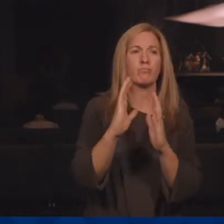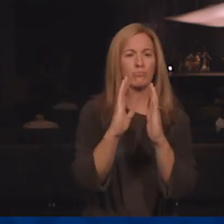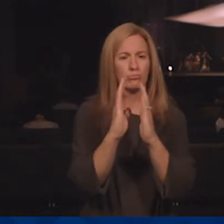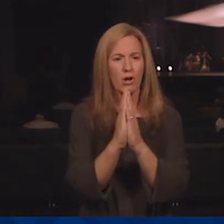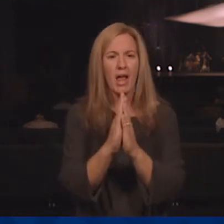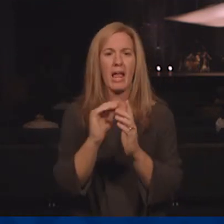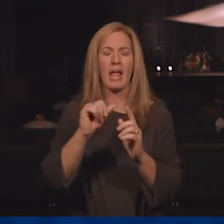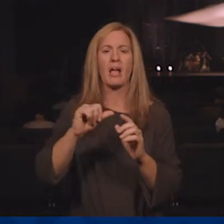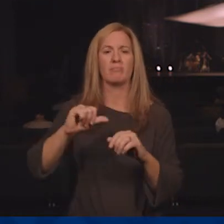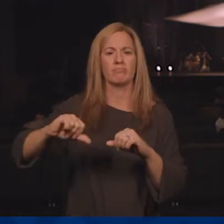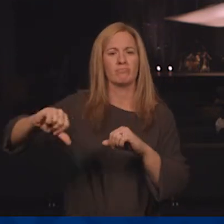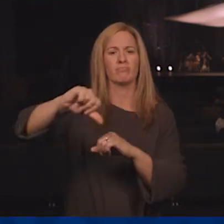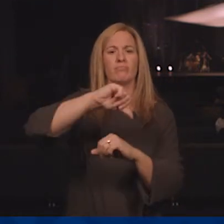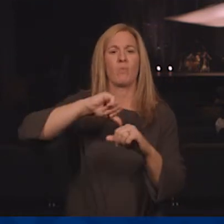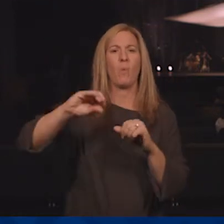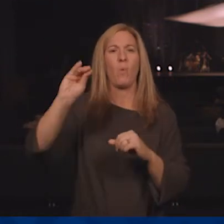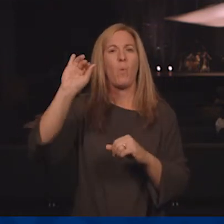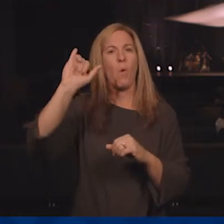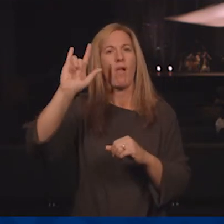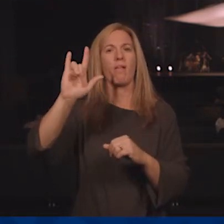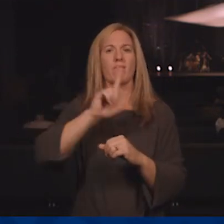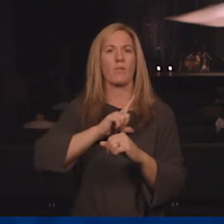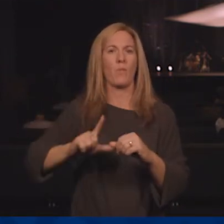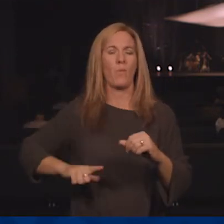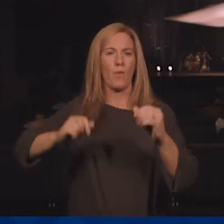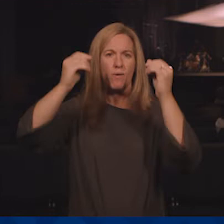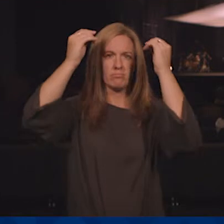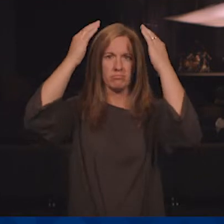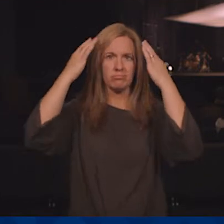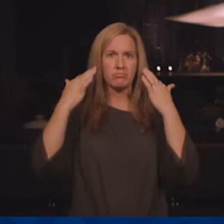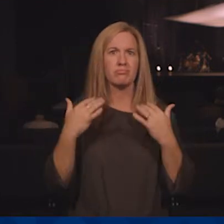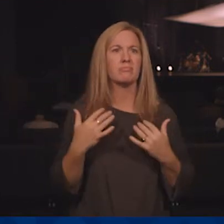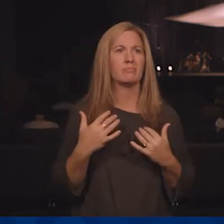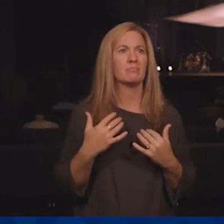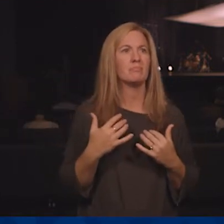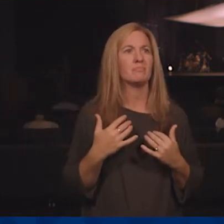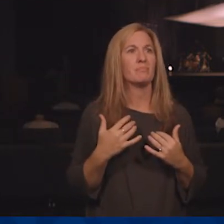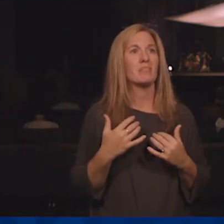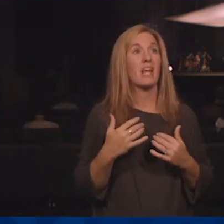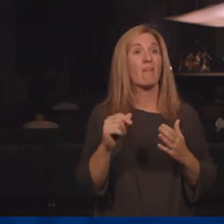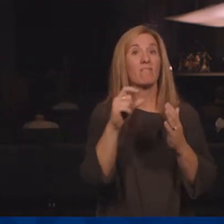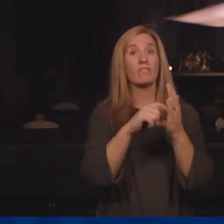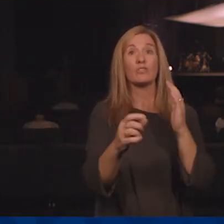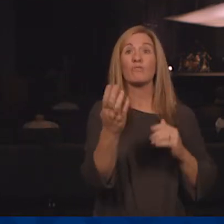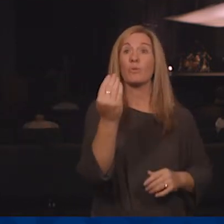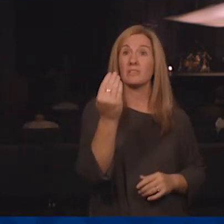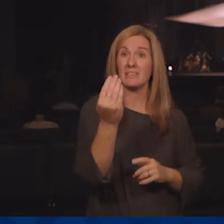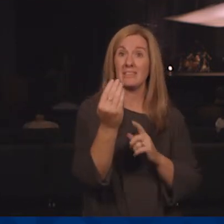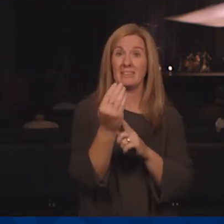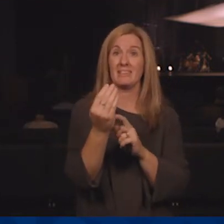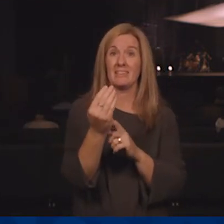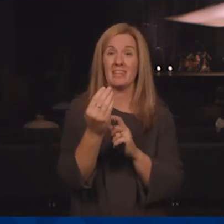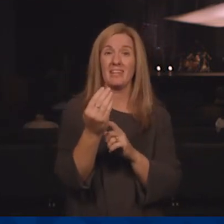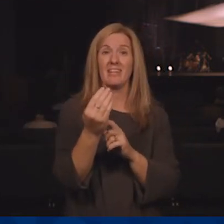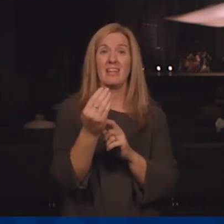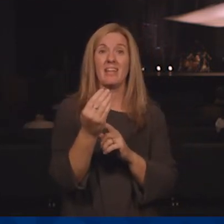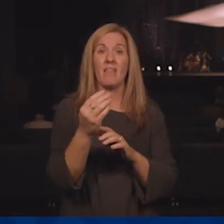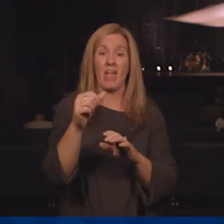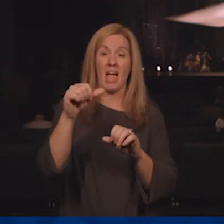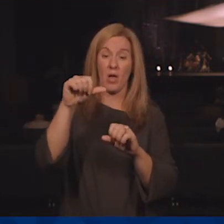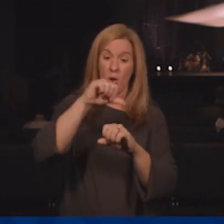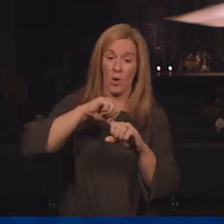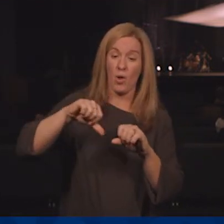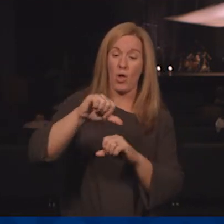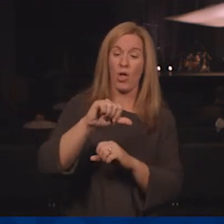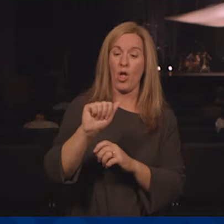Lord. Now again, this is in verse 14. The anointing with oil here uses the Greek form of the word